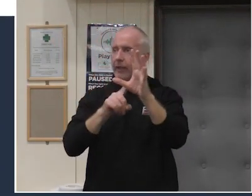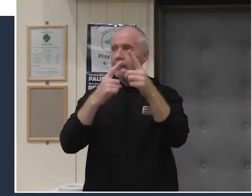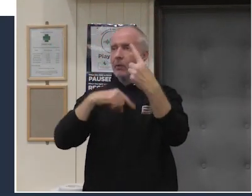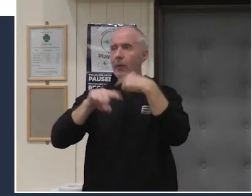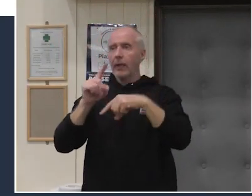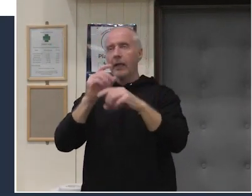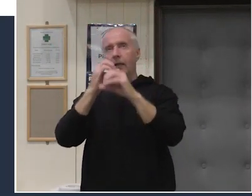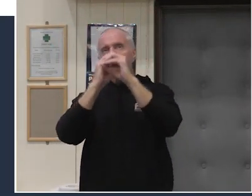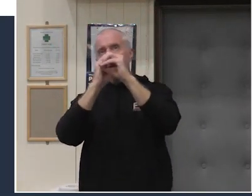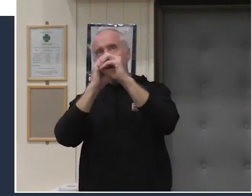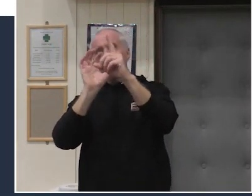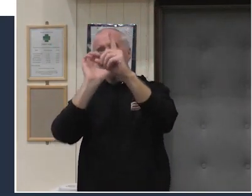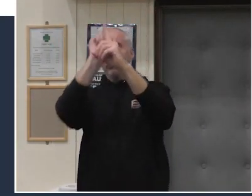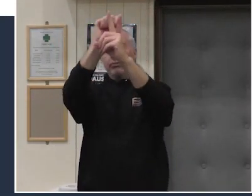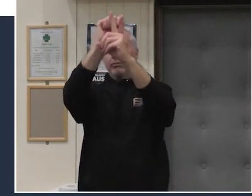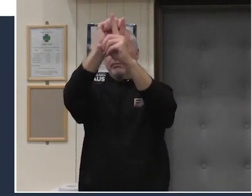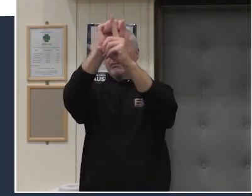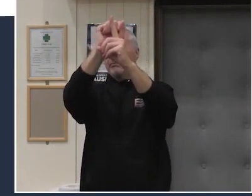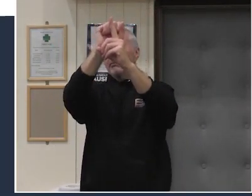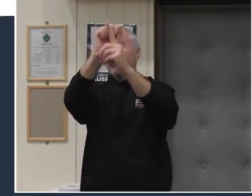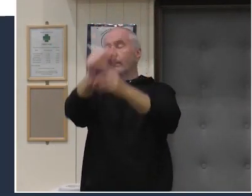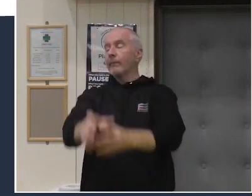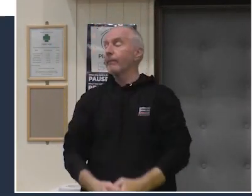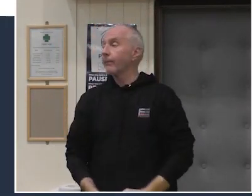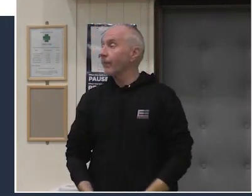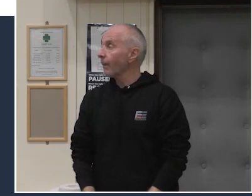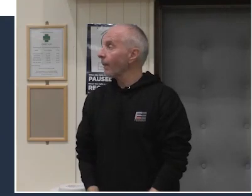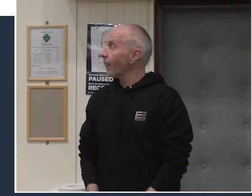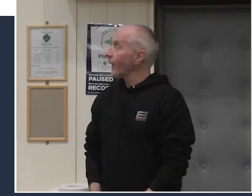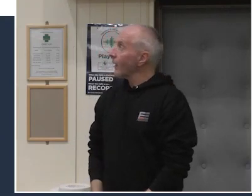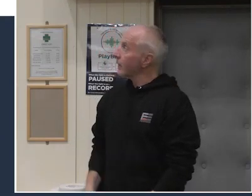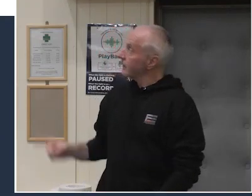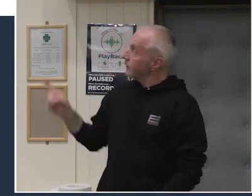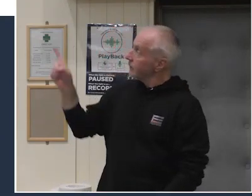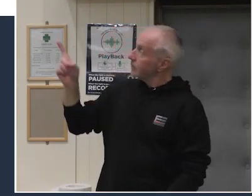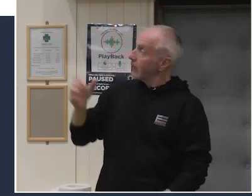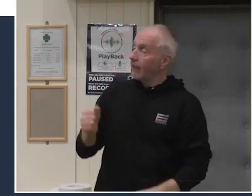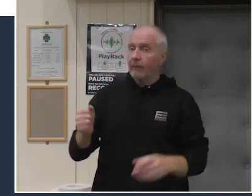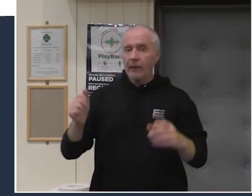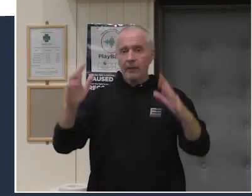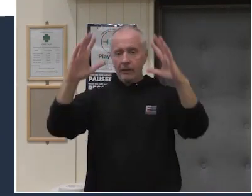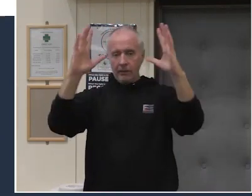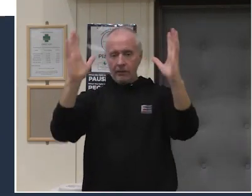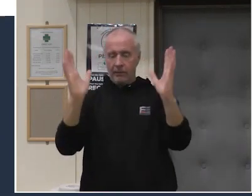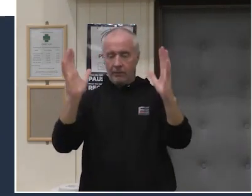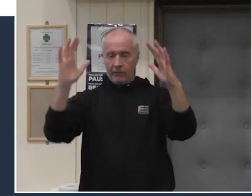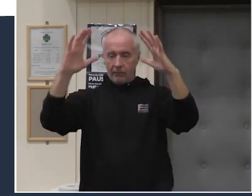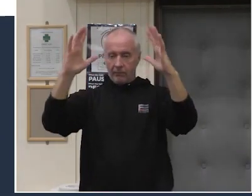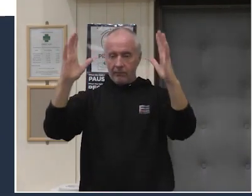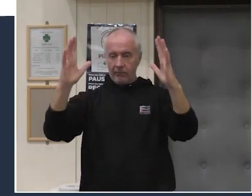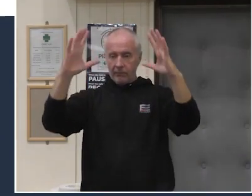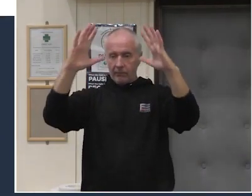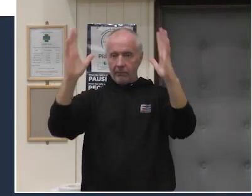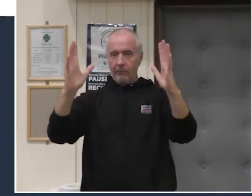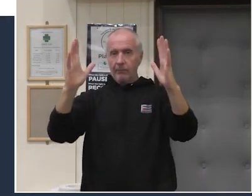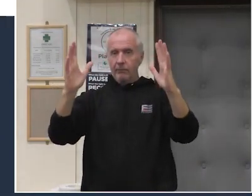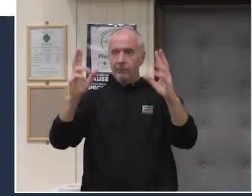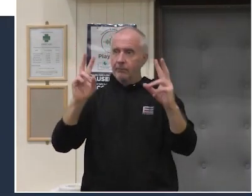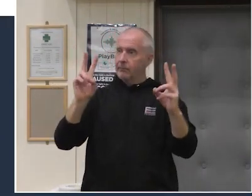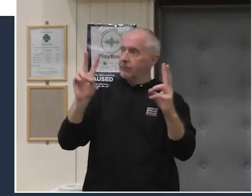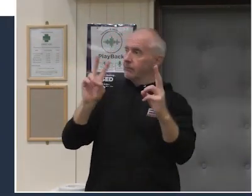them. And you can see from the various issues with the way that things are starting to